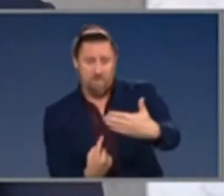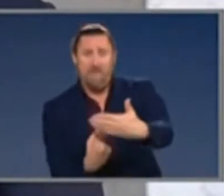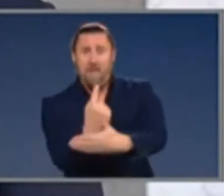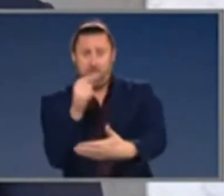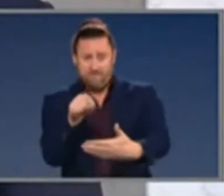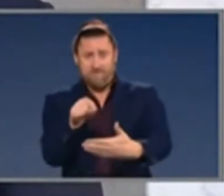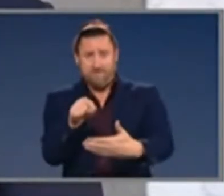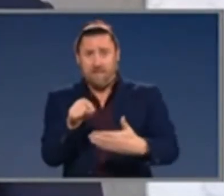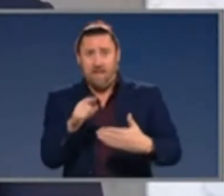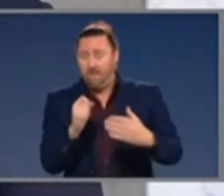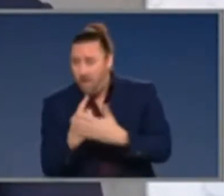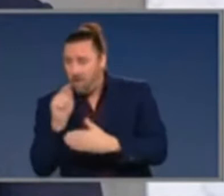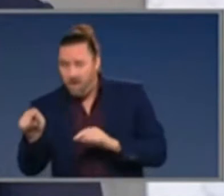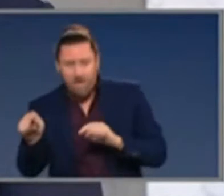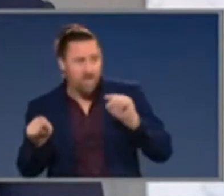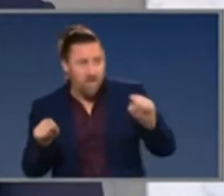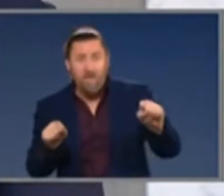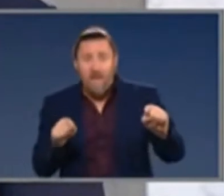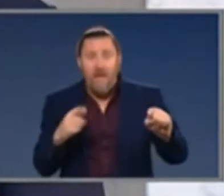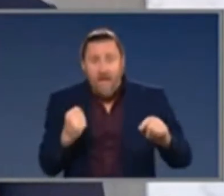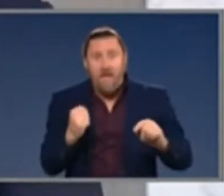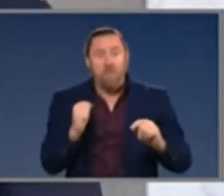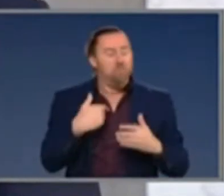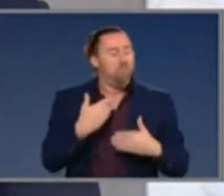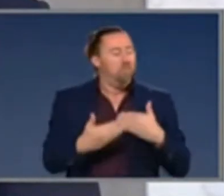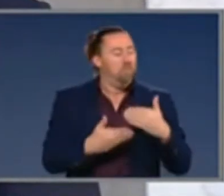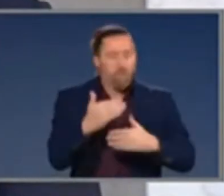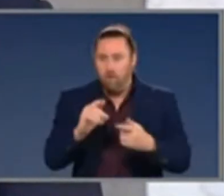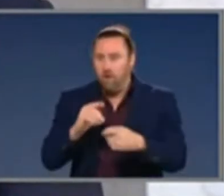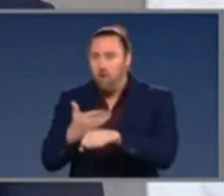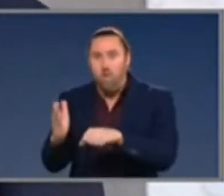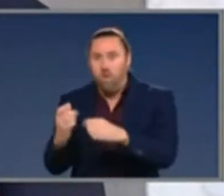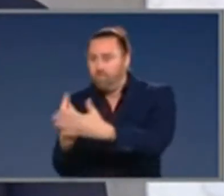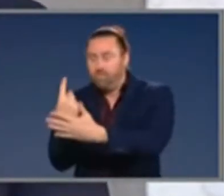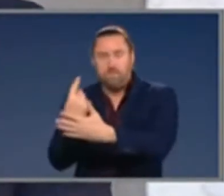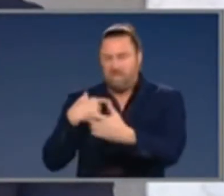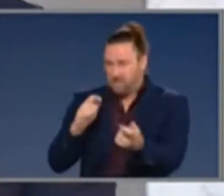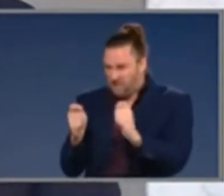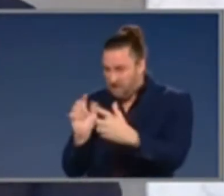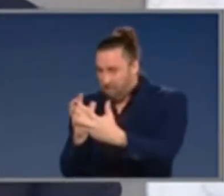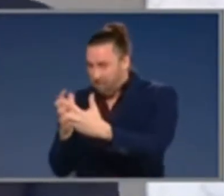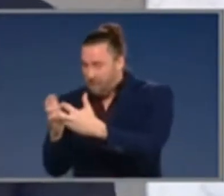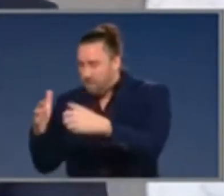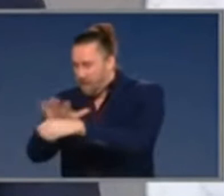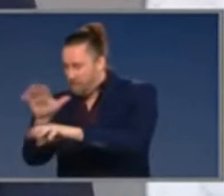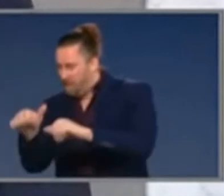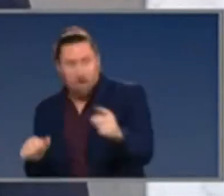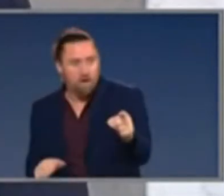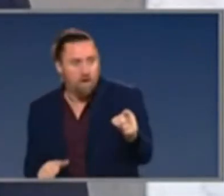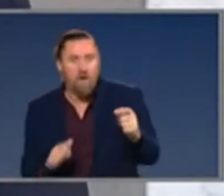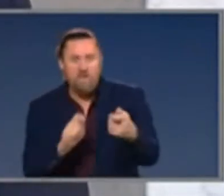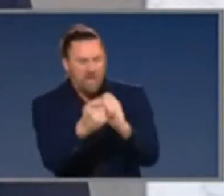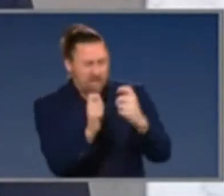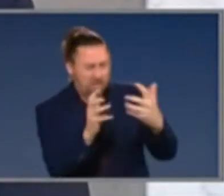circumstances that we're facing constantly change, and they present new challenges. The challenges that we have in Victoria are very